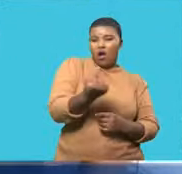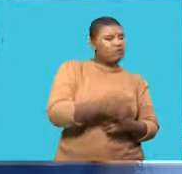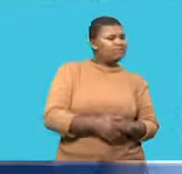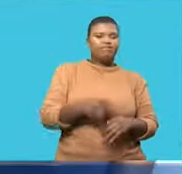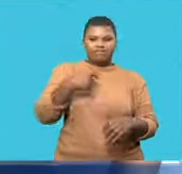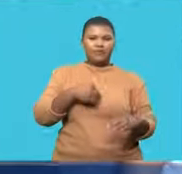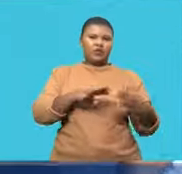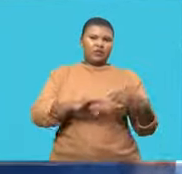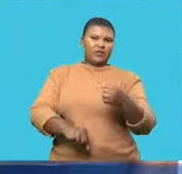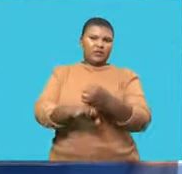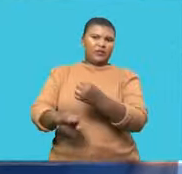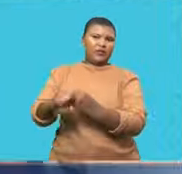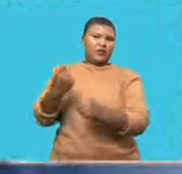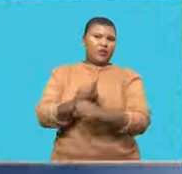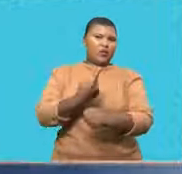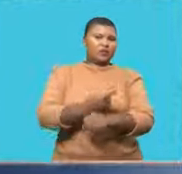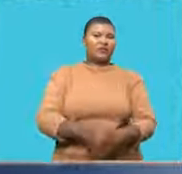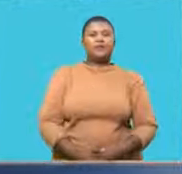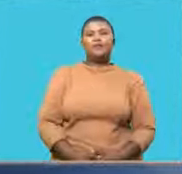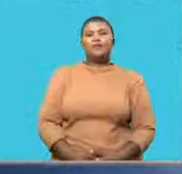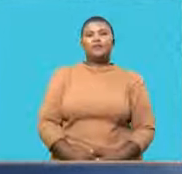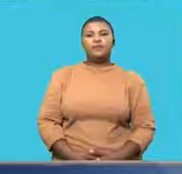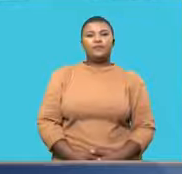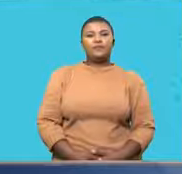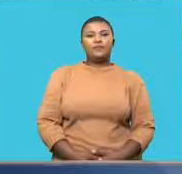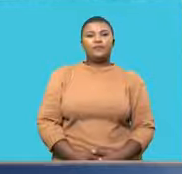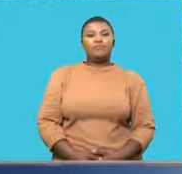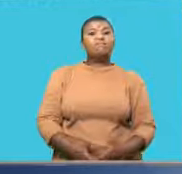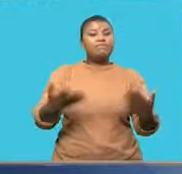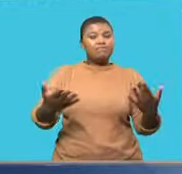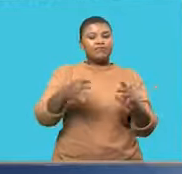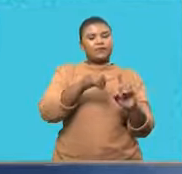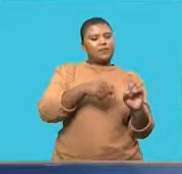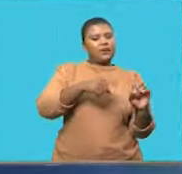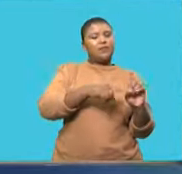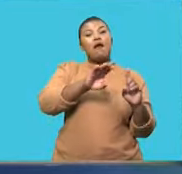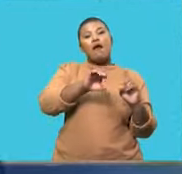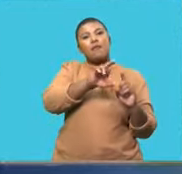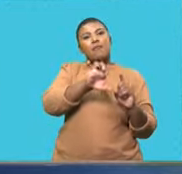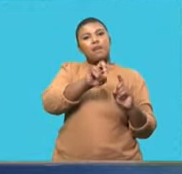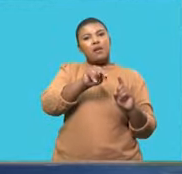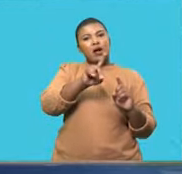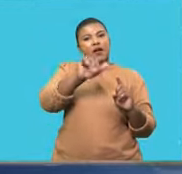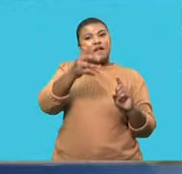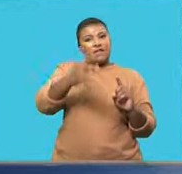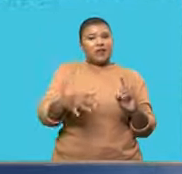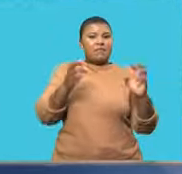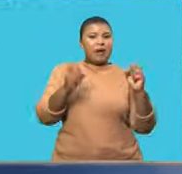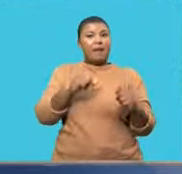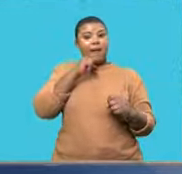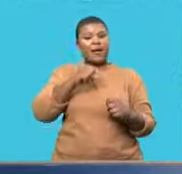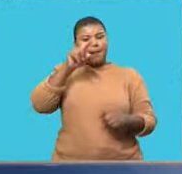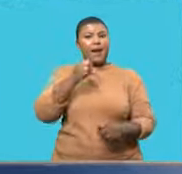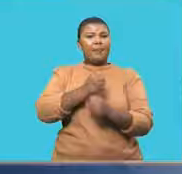standing behind you all the way. Motlo PC wa tema e leng Brenda Johnson, o bolela ha tshehetso e tlamehile ho